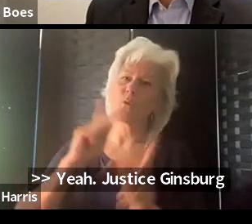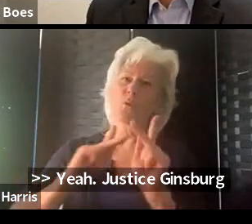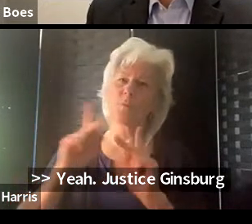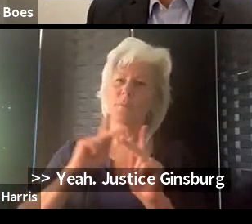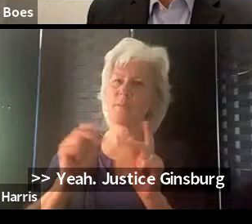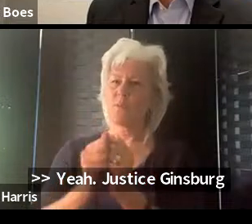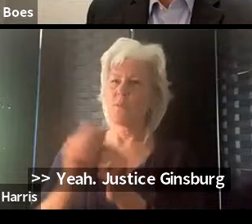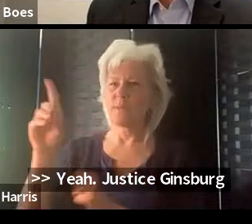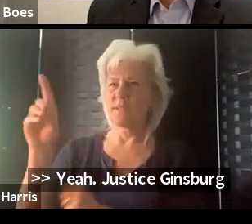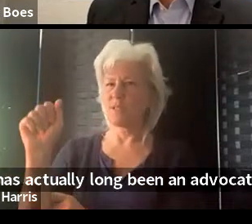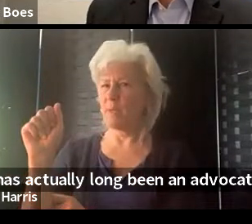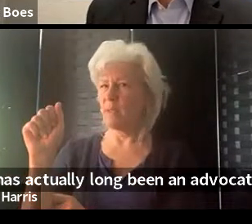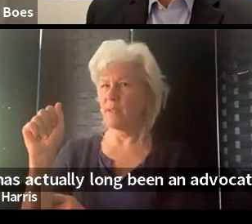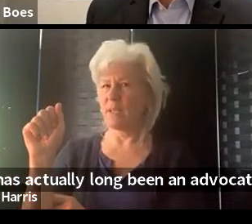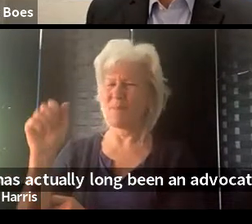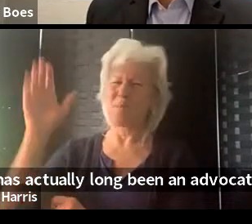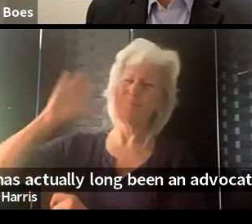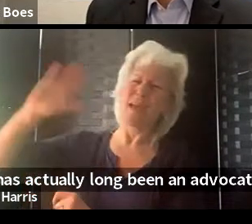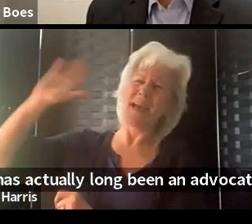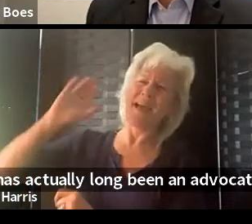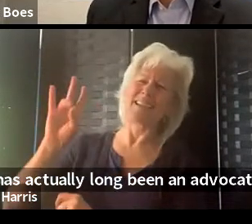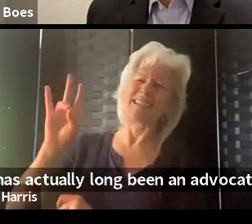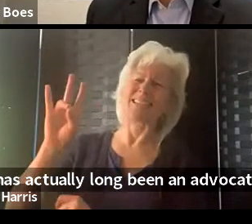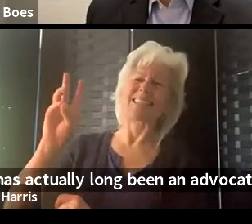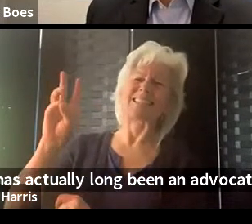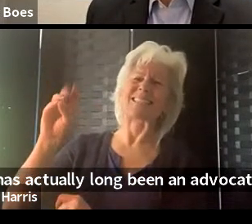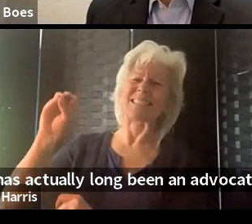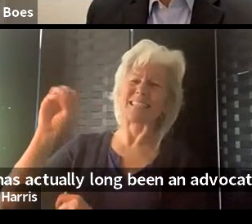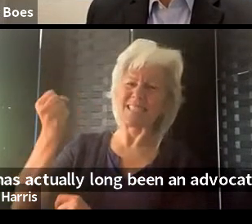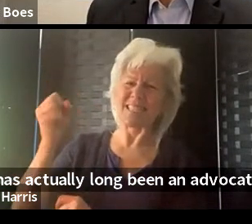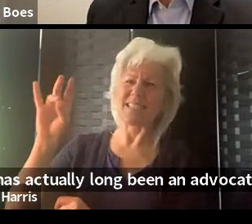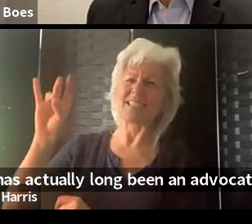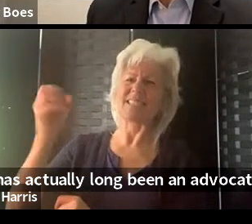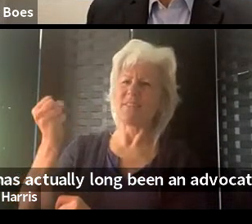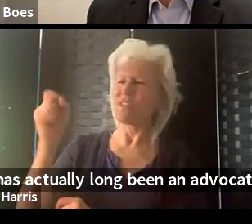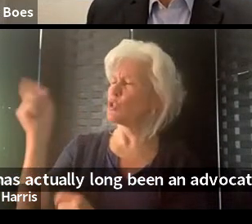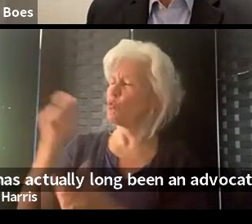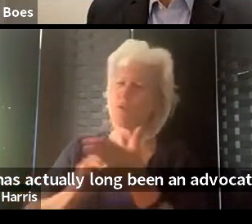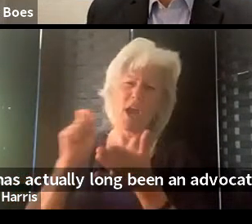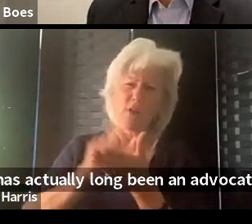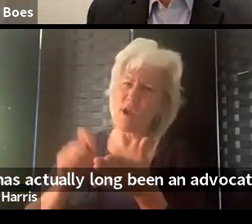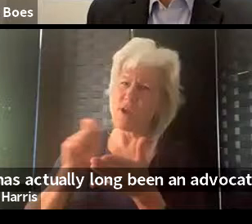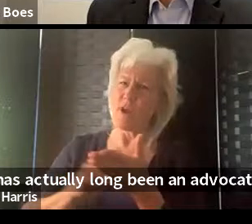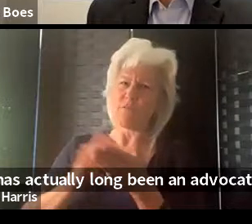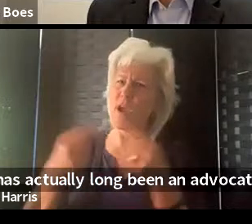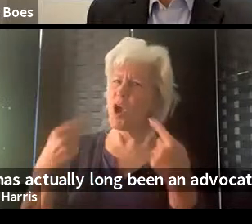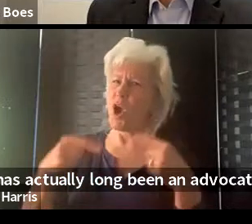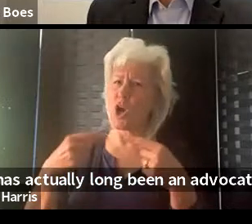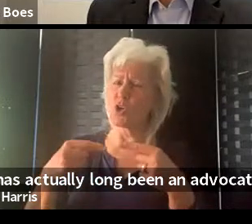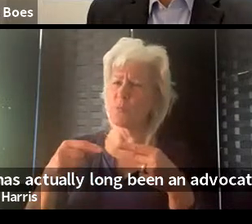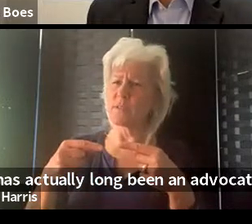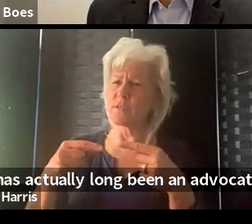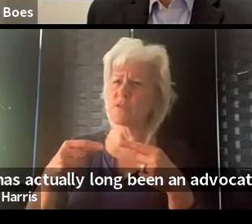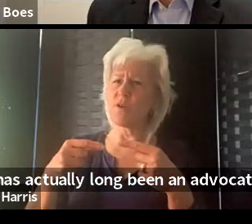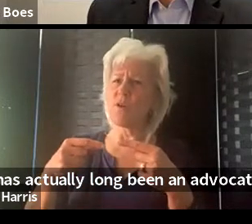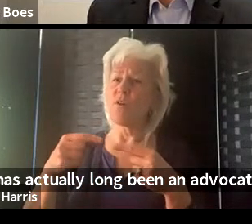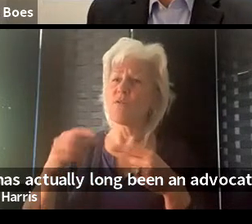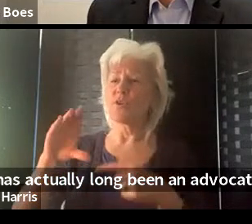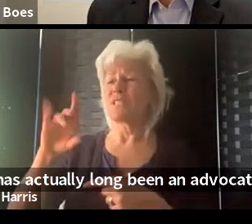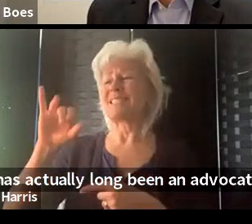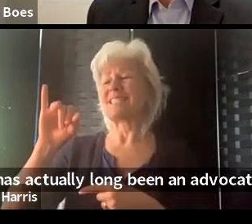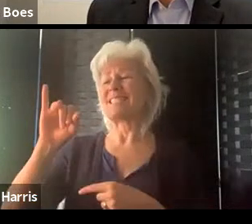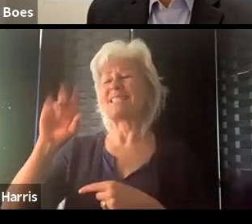writing early on in the 60s and 70s briefs and arguments for civil rights for individuals